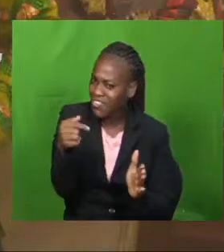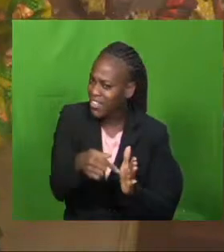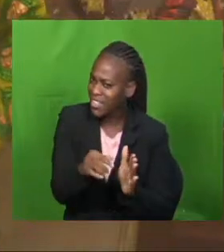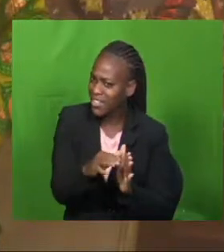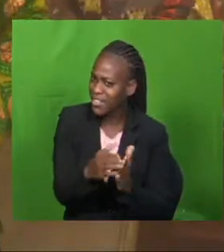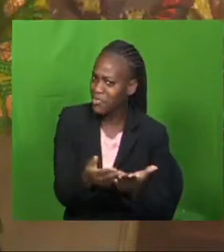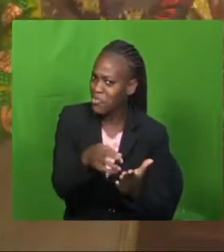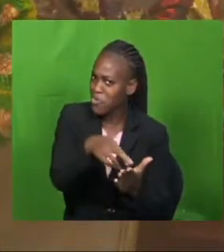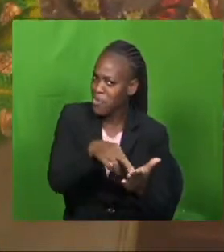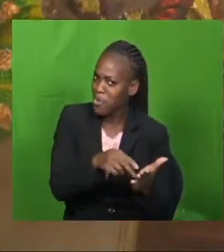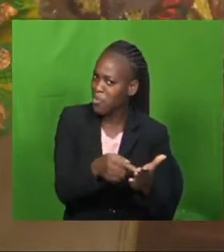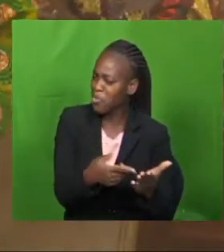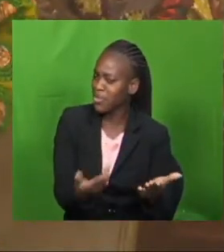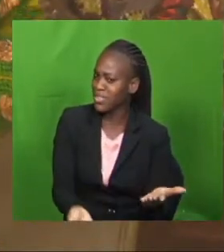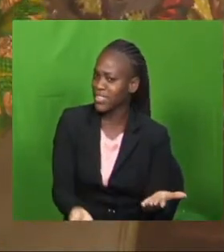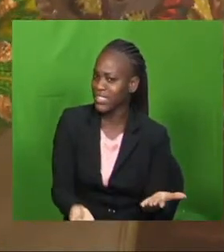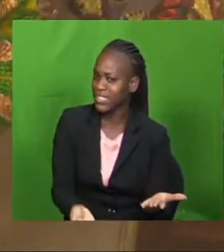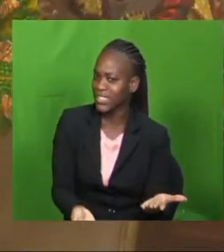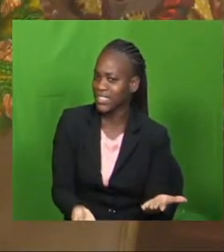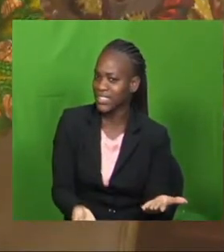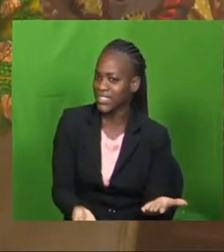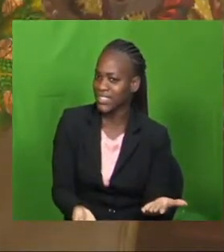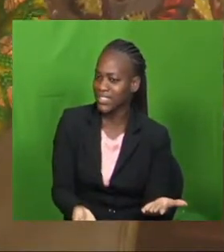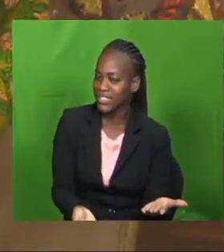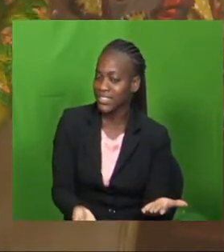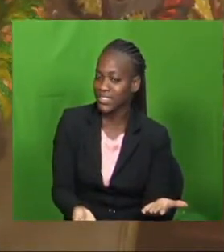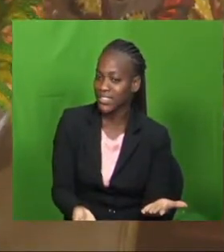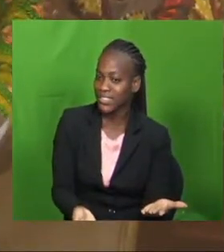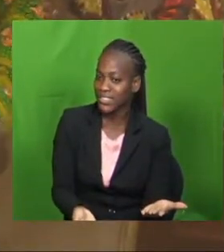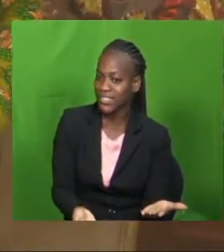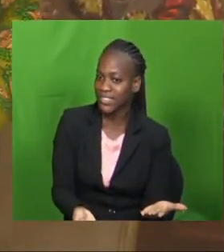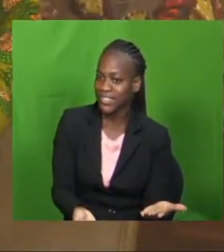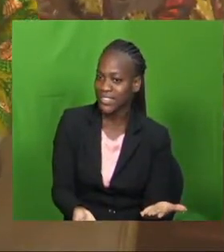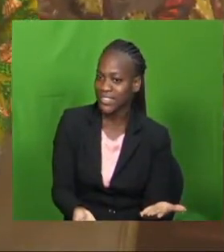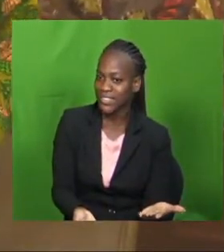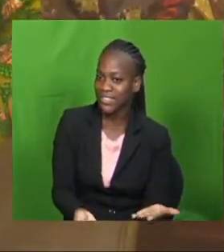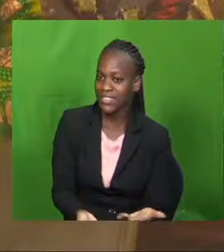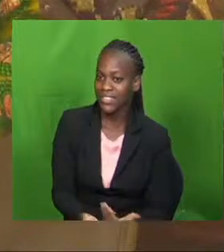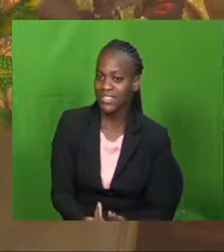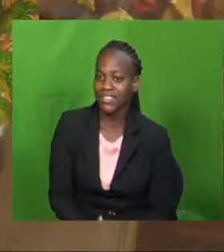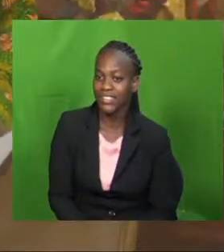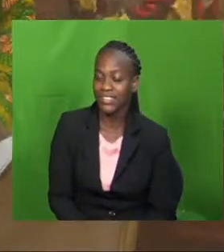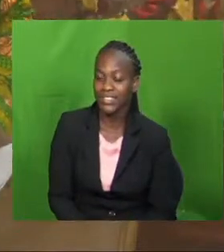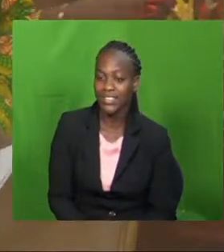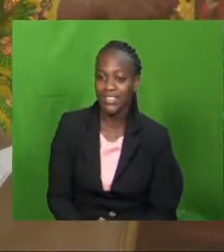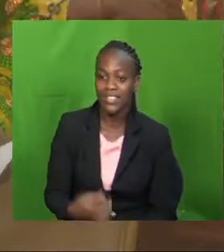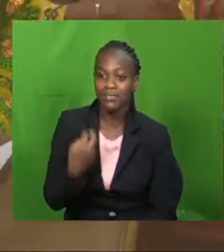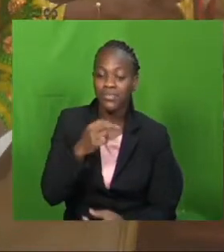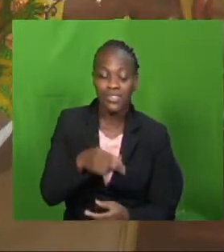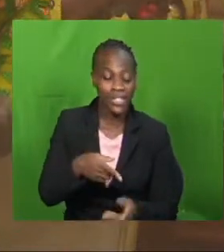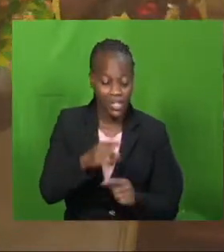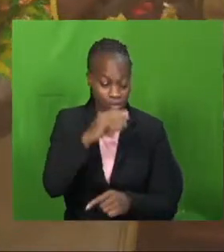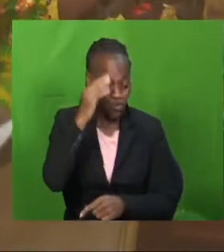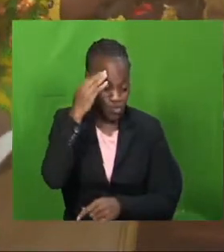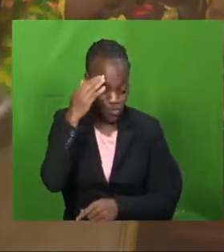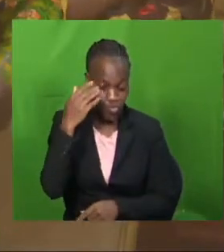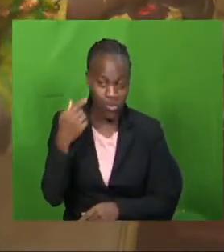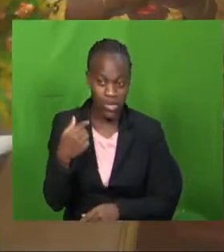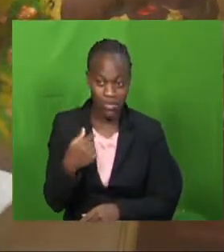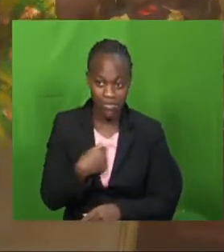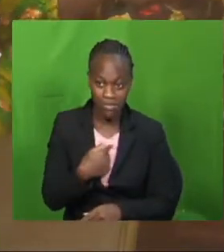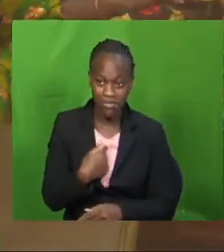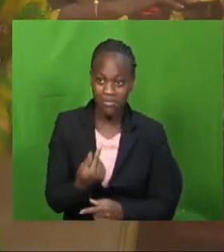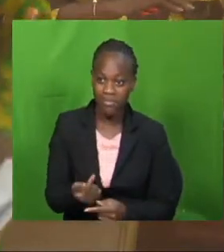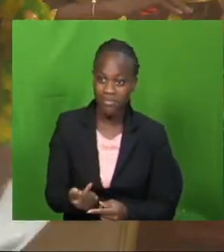reading finds expression in the report. Most of the time required, you think, Mr. Speaker, let me know that I'm strictly